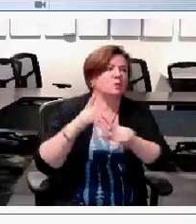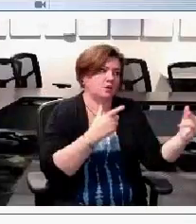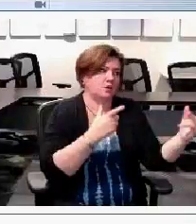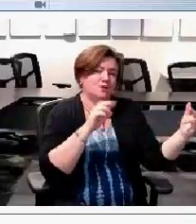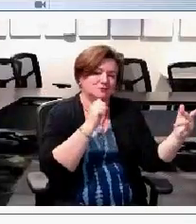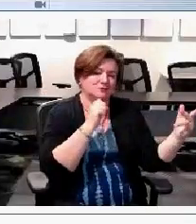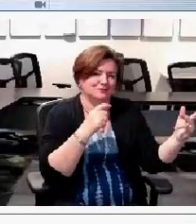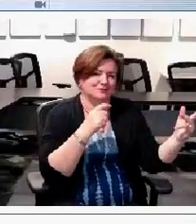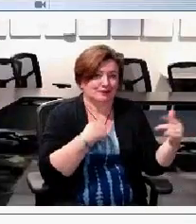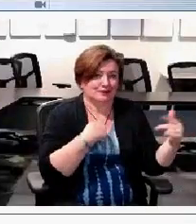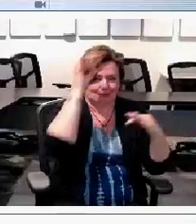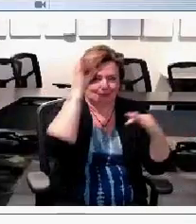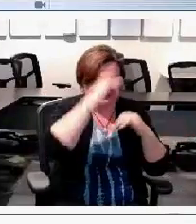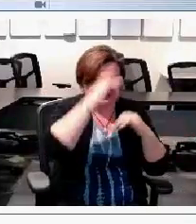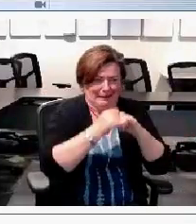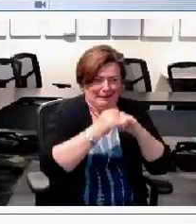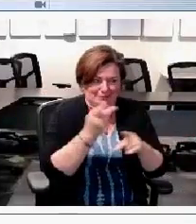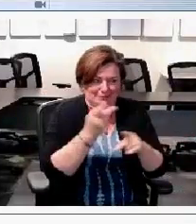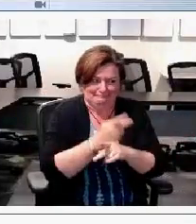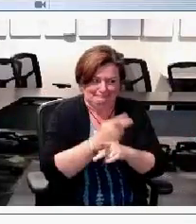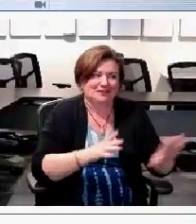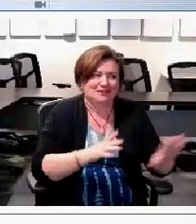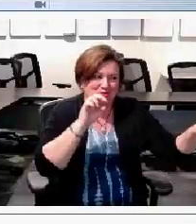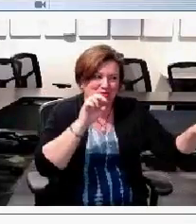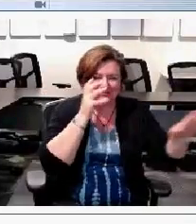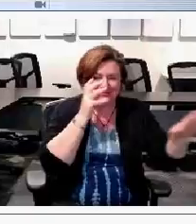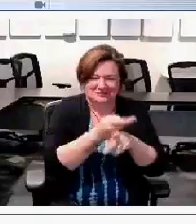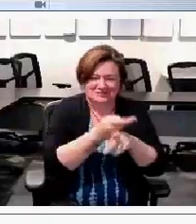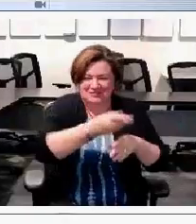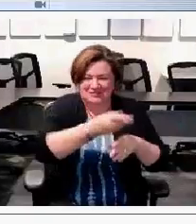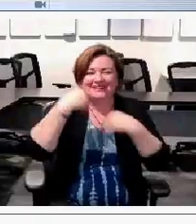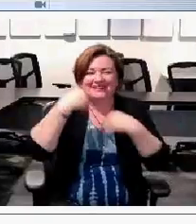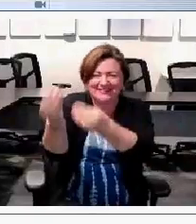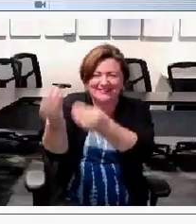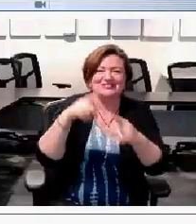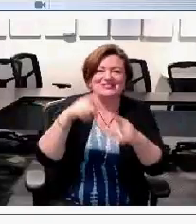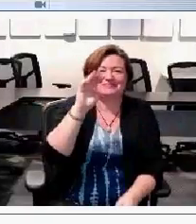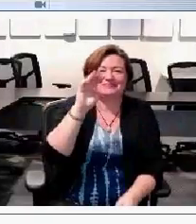I should do that because I have no idea where the point is right now. And we can begin